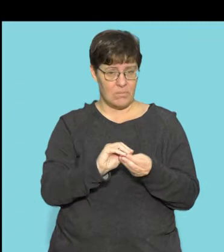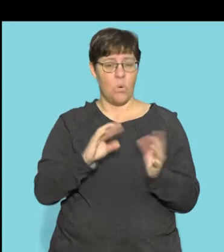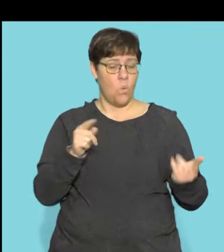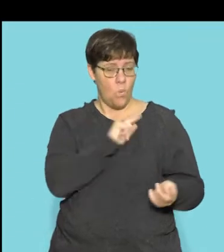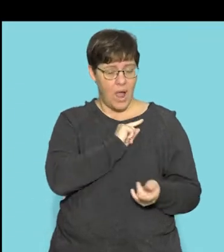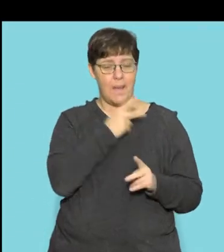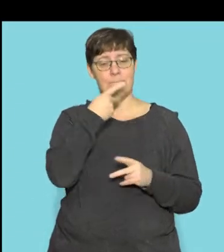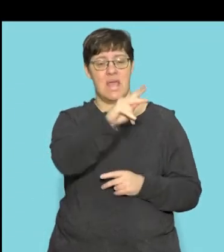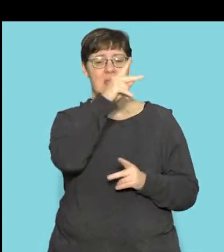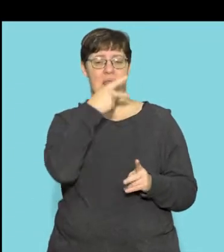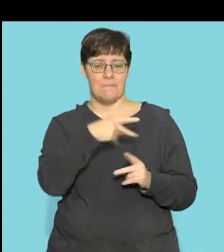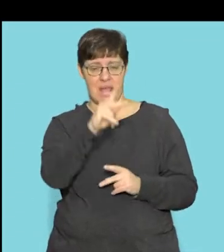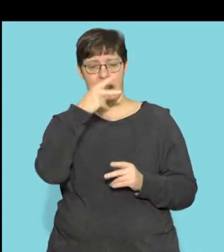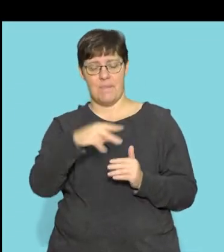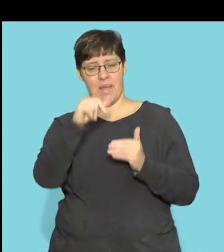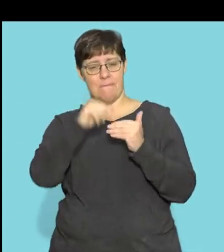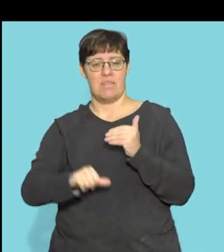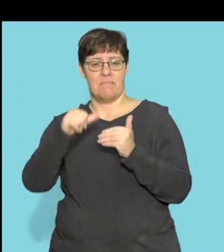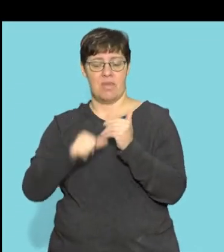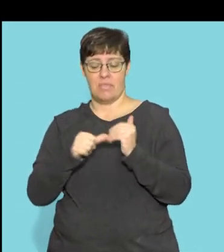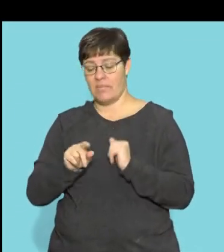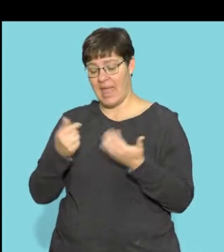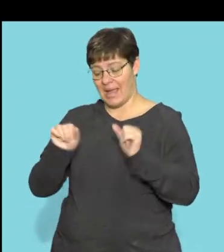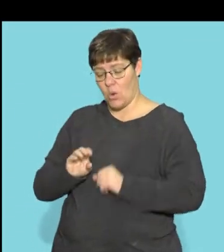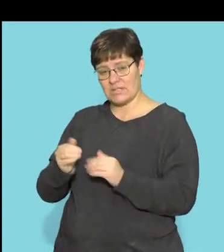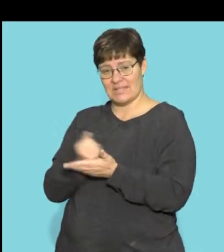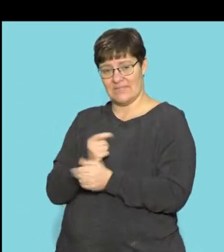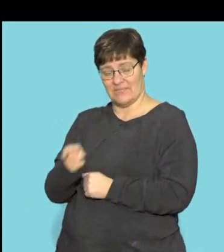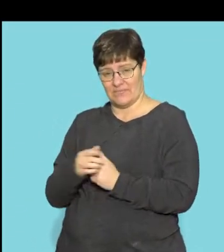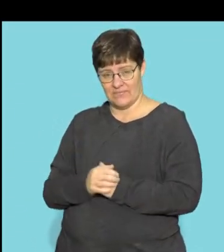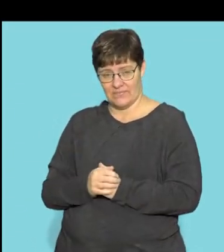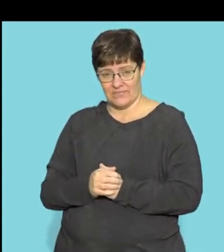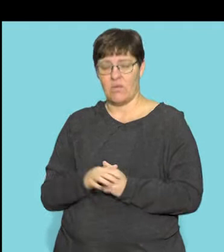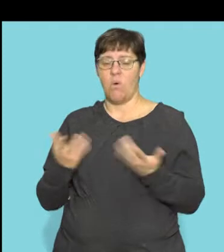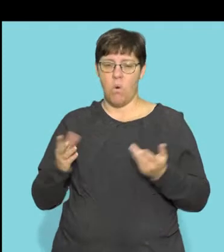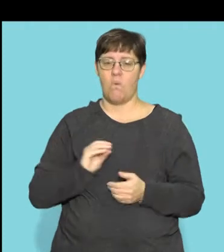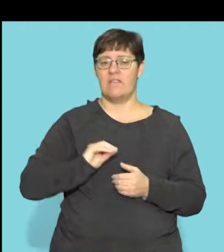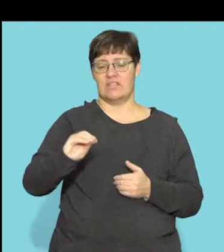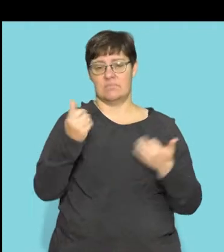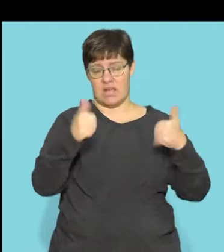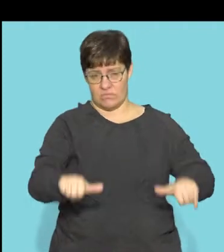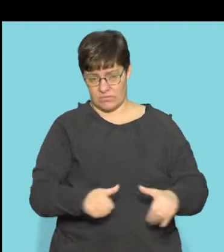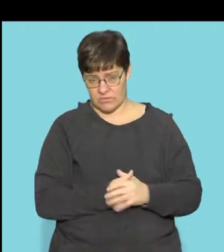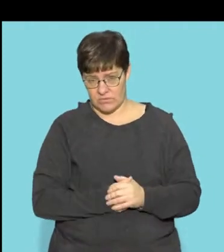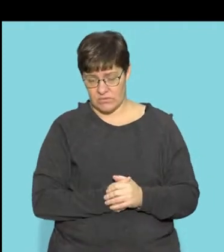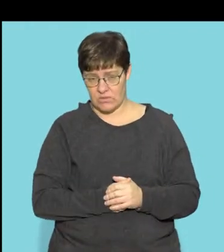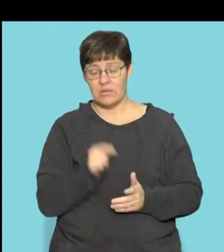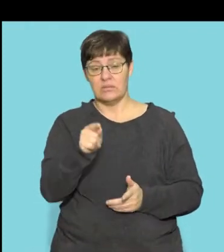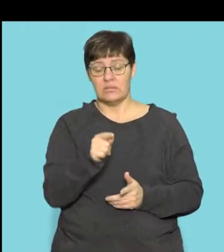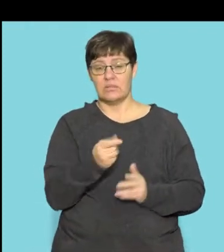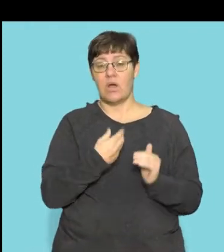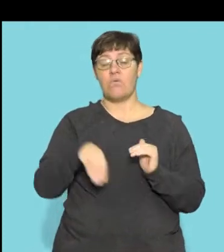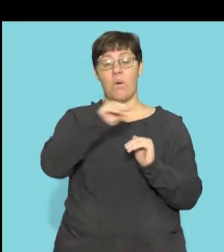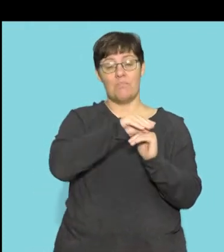equal payments into a savings account, which we just said, or an investment account. And this compound interest